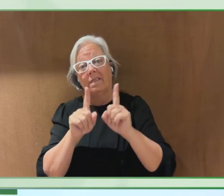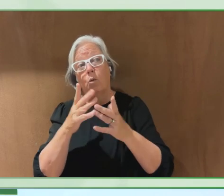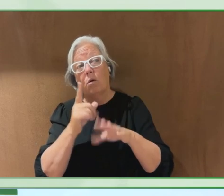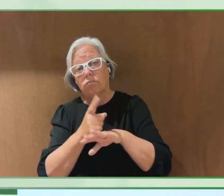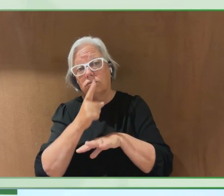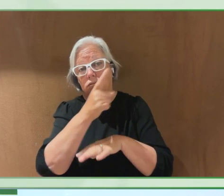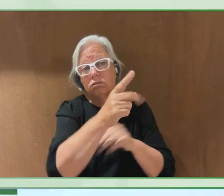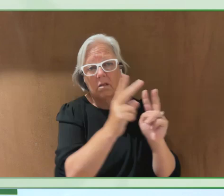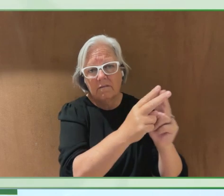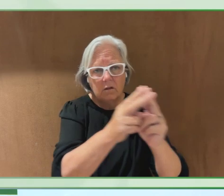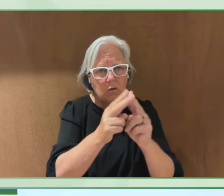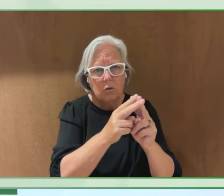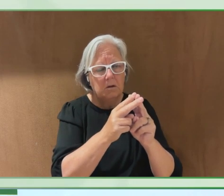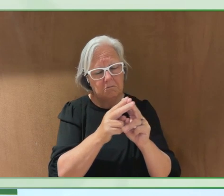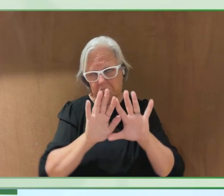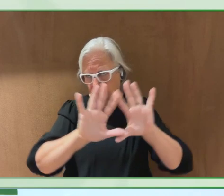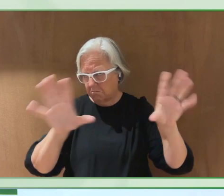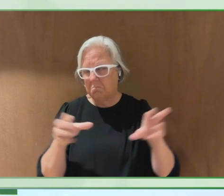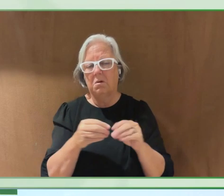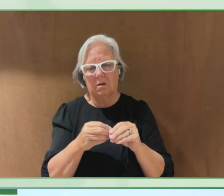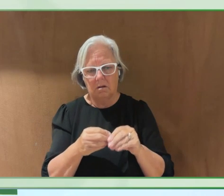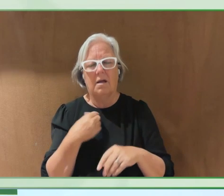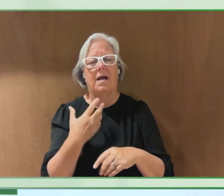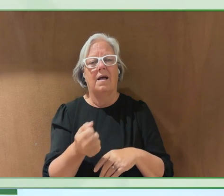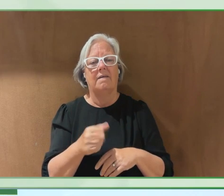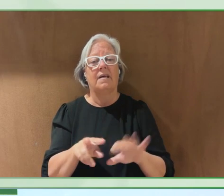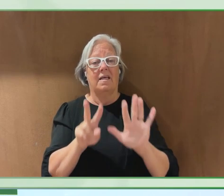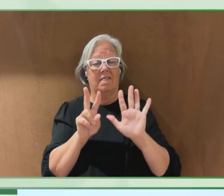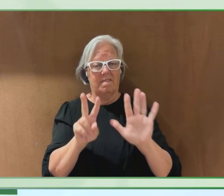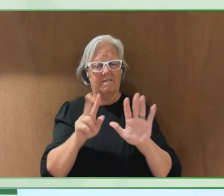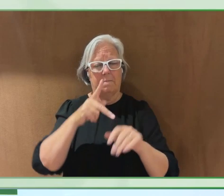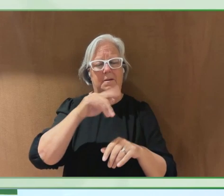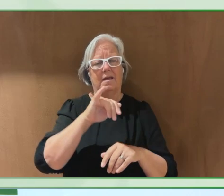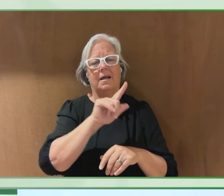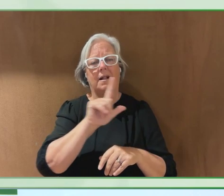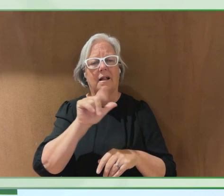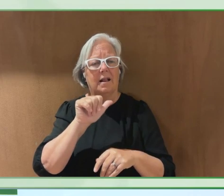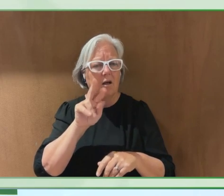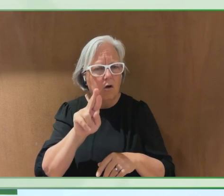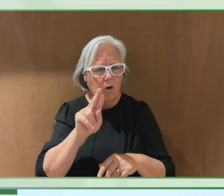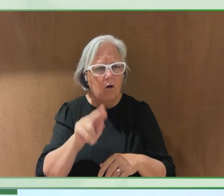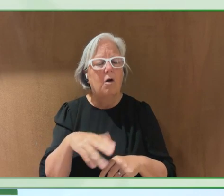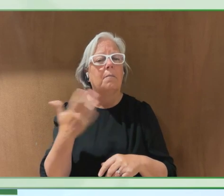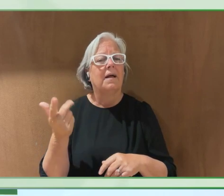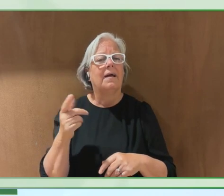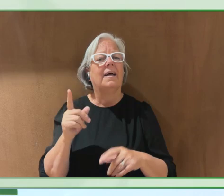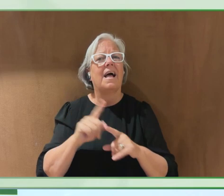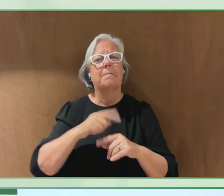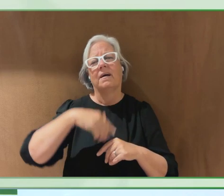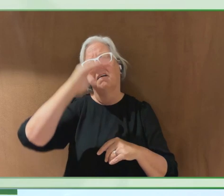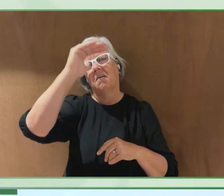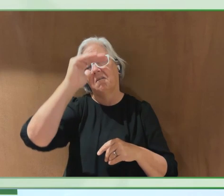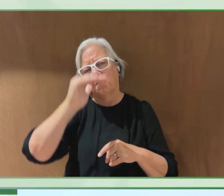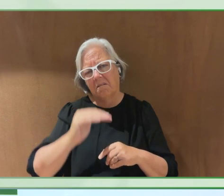through 7-pillar approach. From identity to independence of persons with disabilities is what we focus on. There are about